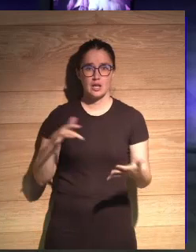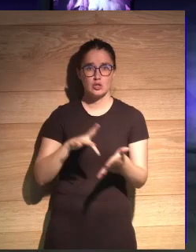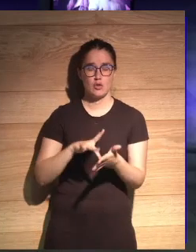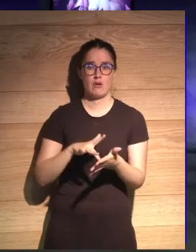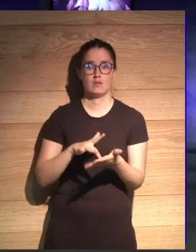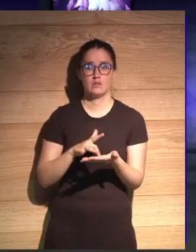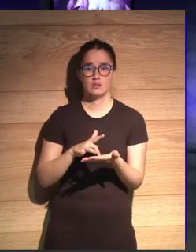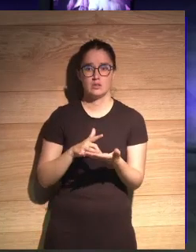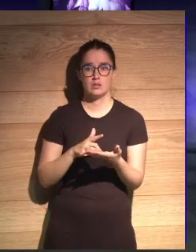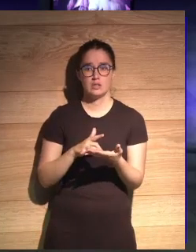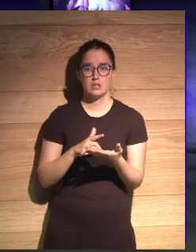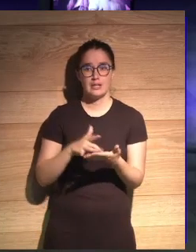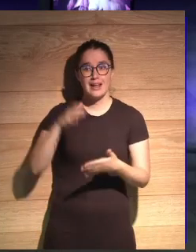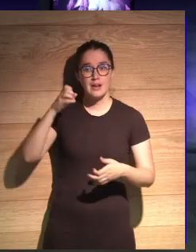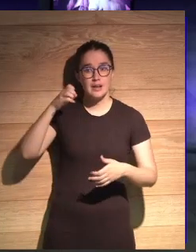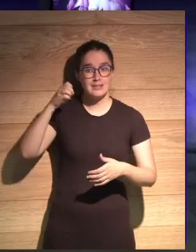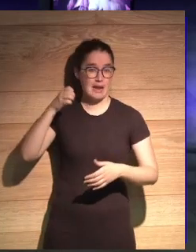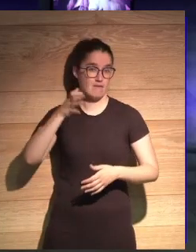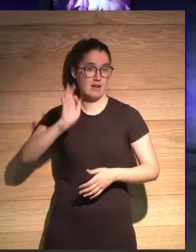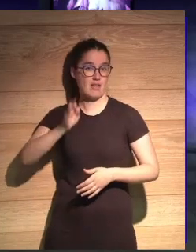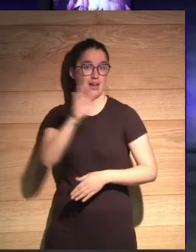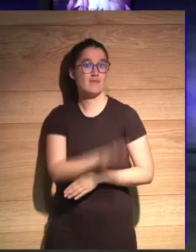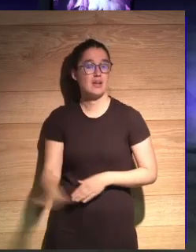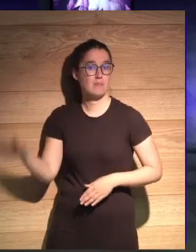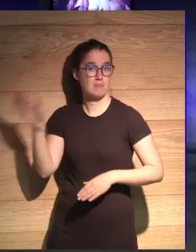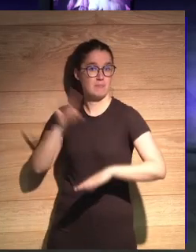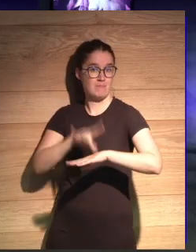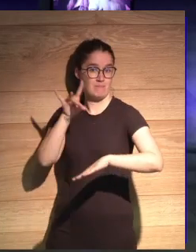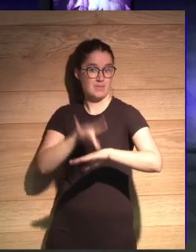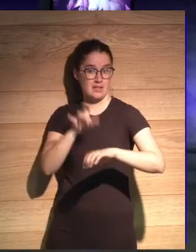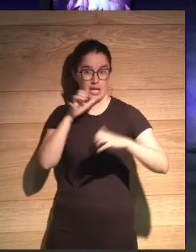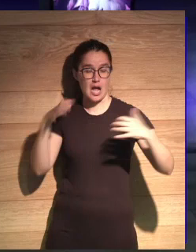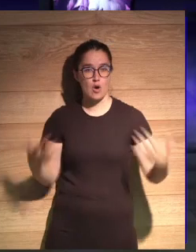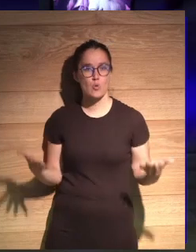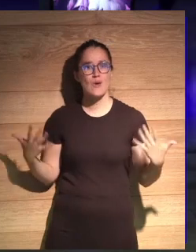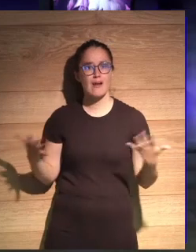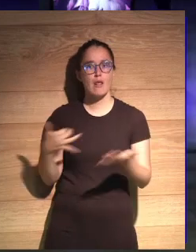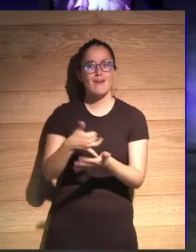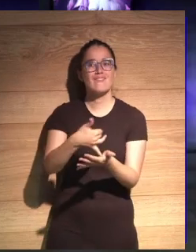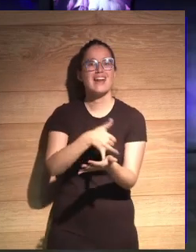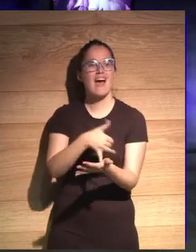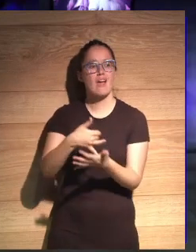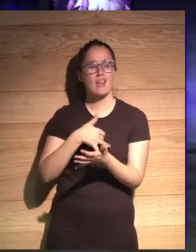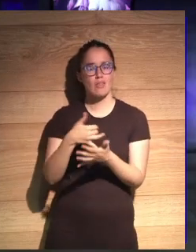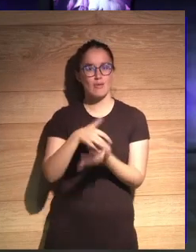an super safety, which is in the center of the